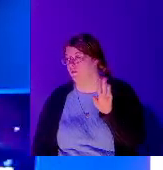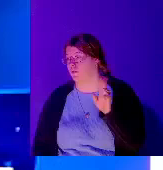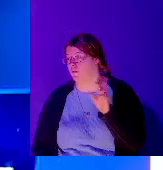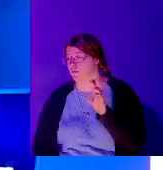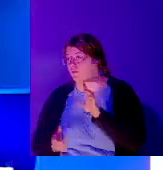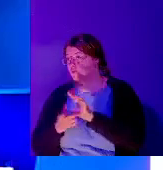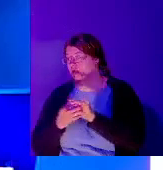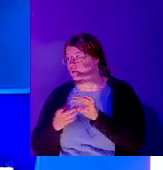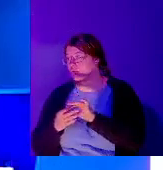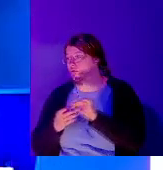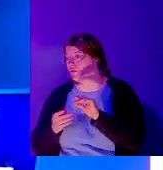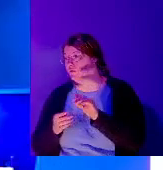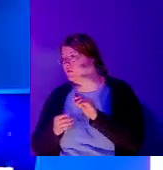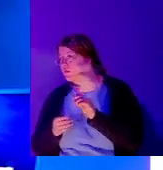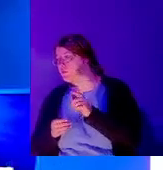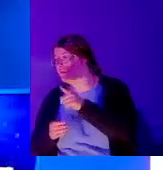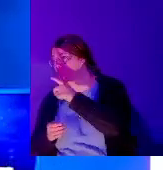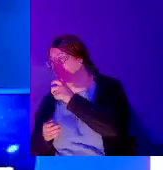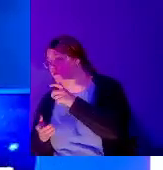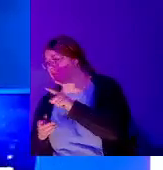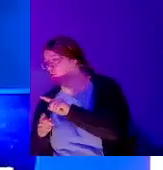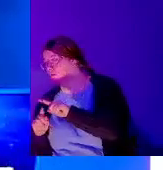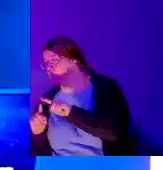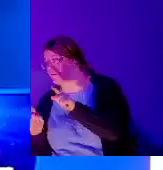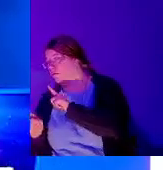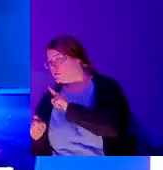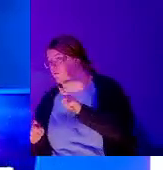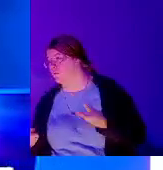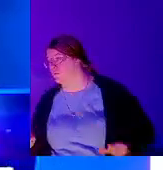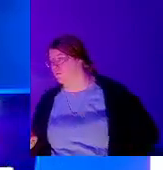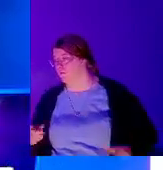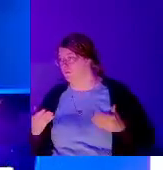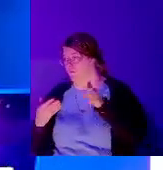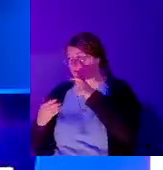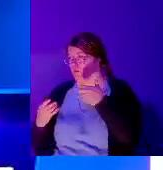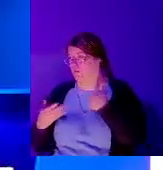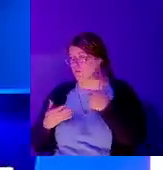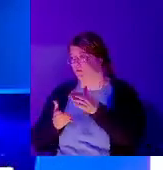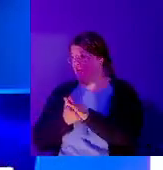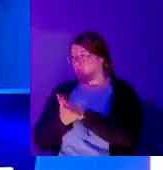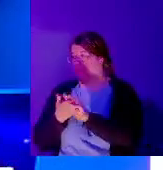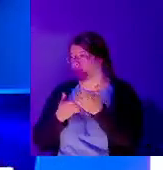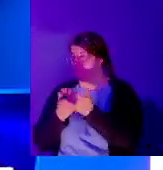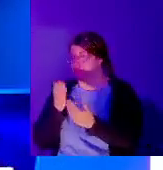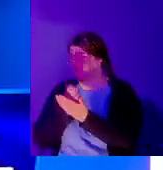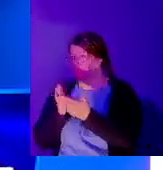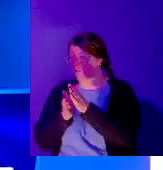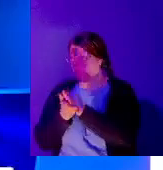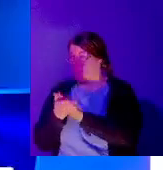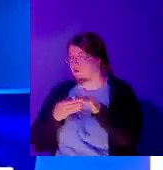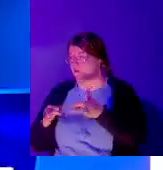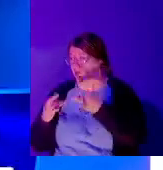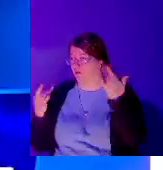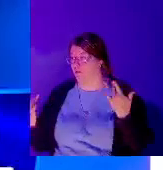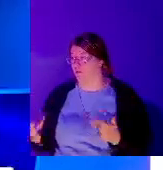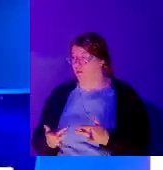He who has clean hands and a pure heart, who does not lift his soul to what is false and does not swear